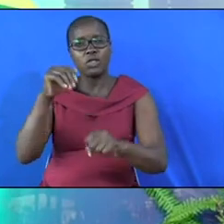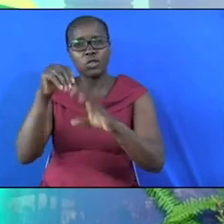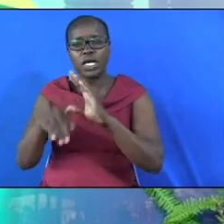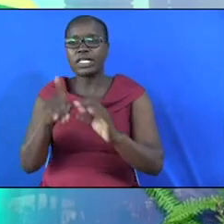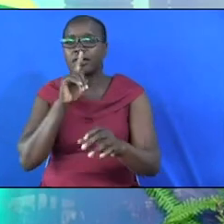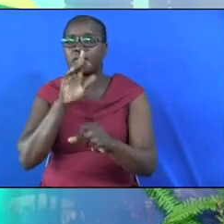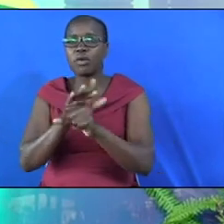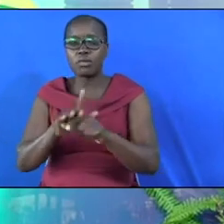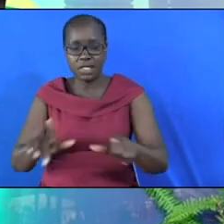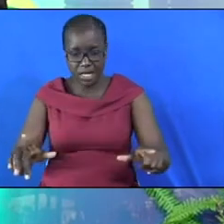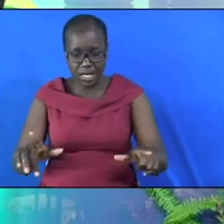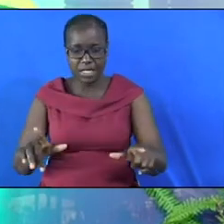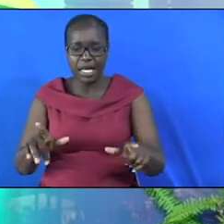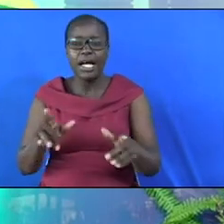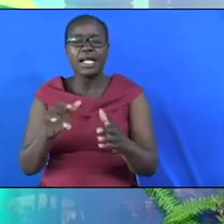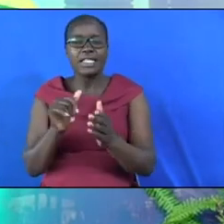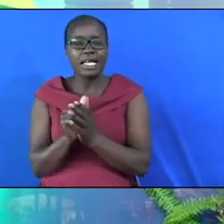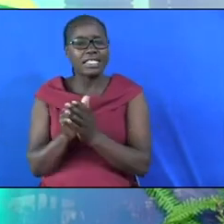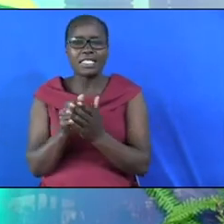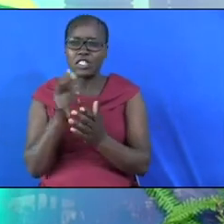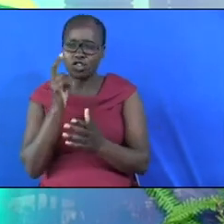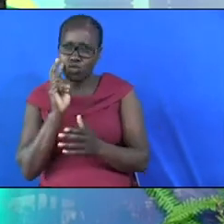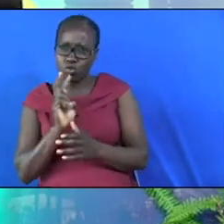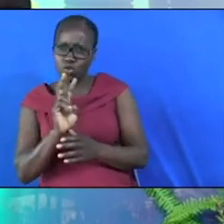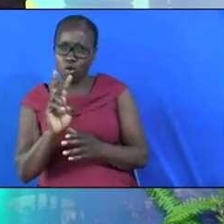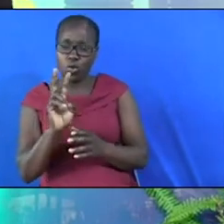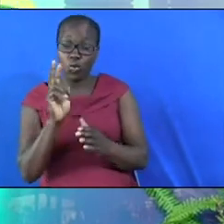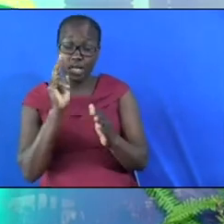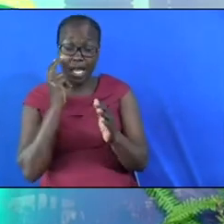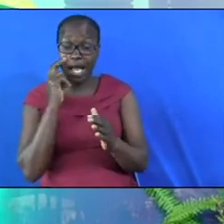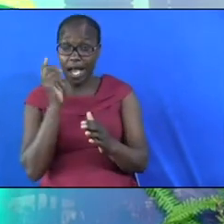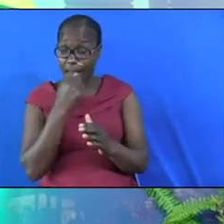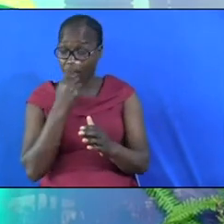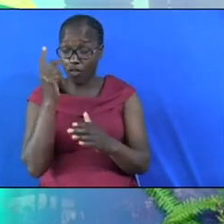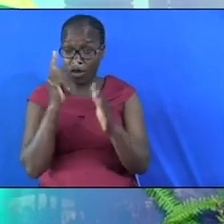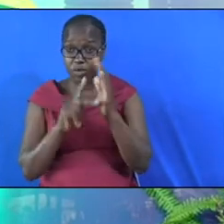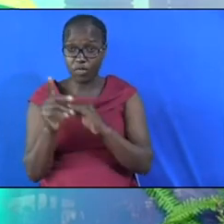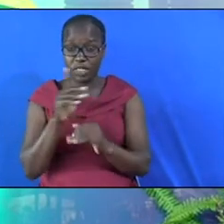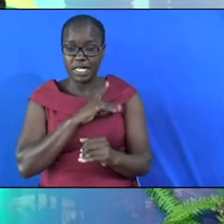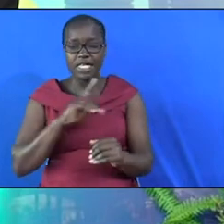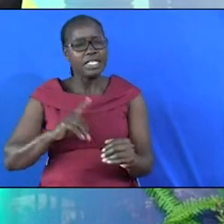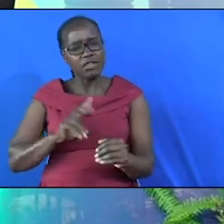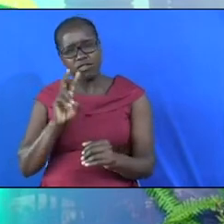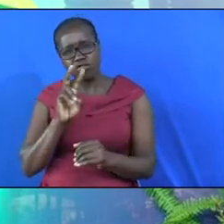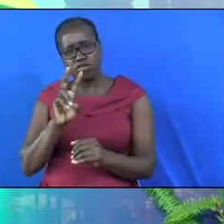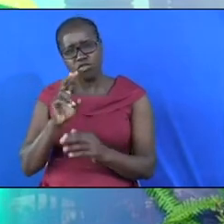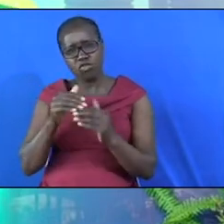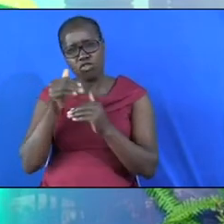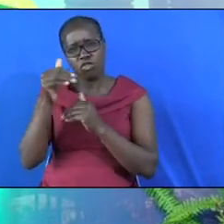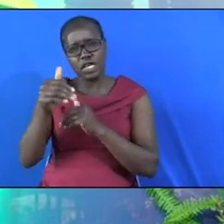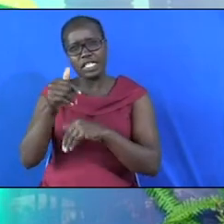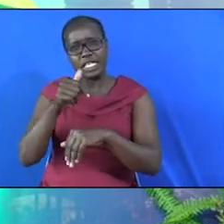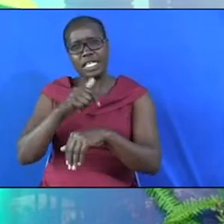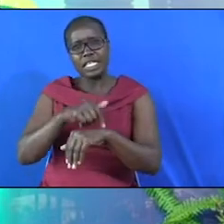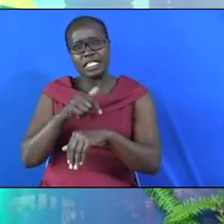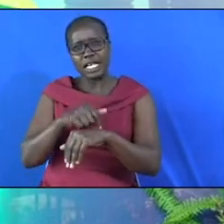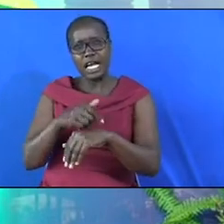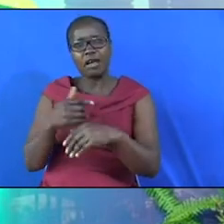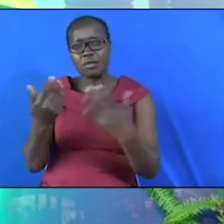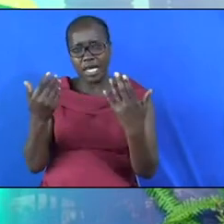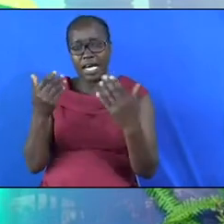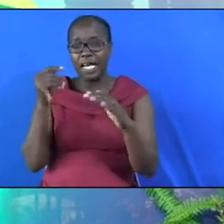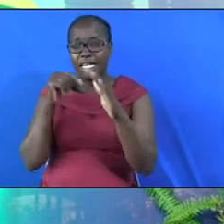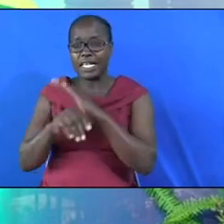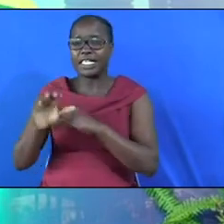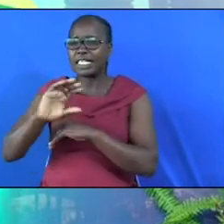the promised land that he saw with the eye of a prophet. David looked forward to that time when he will be able to enter the